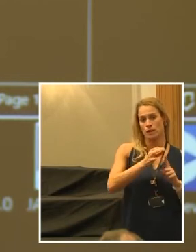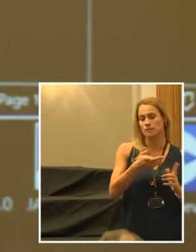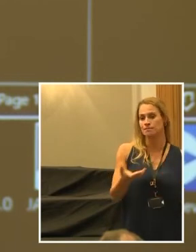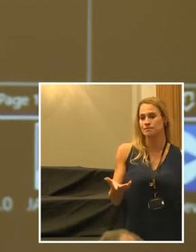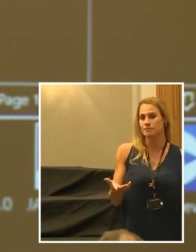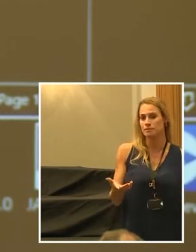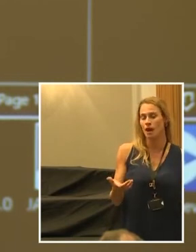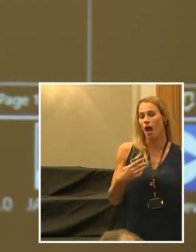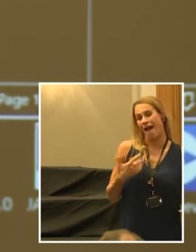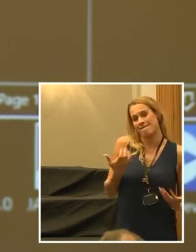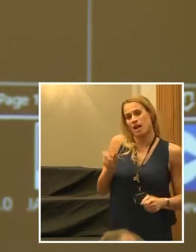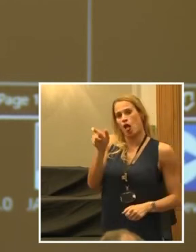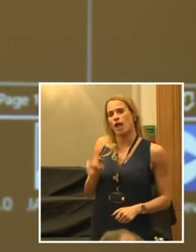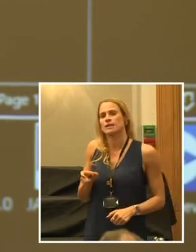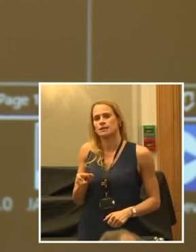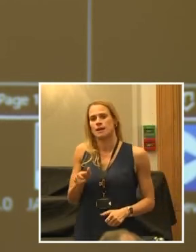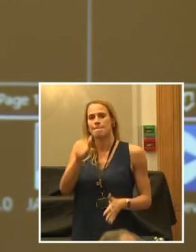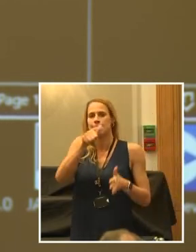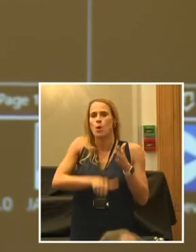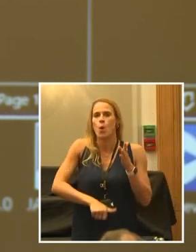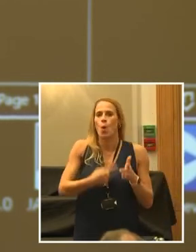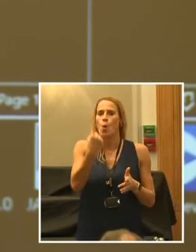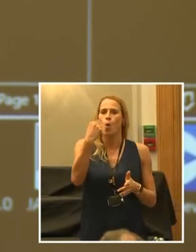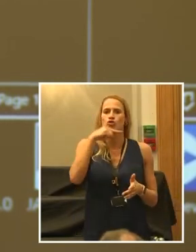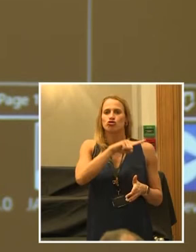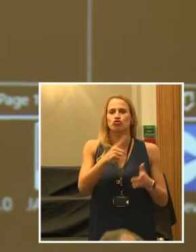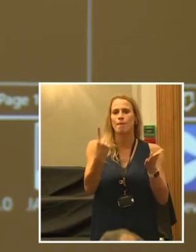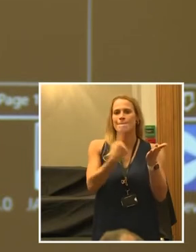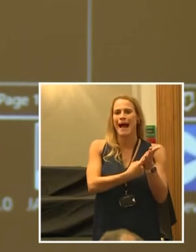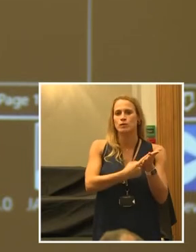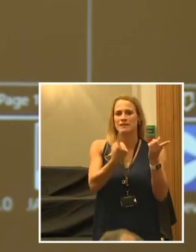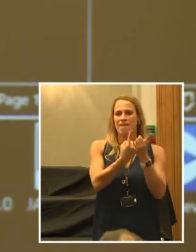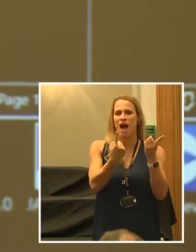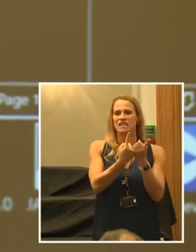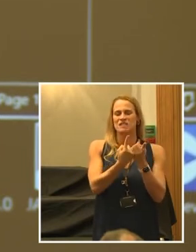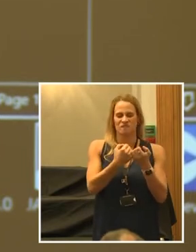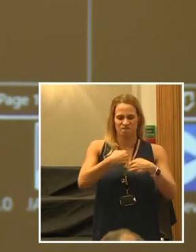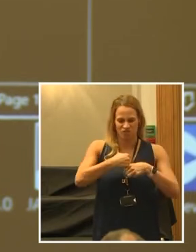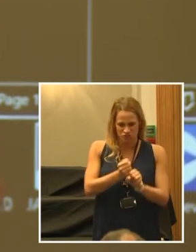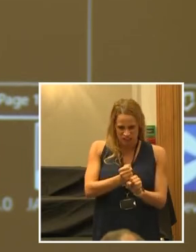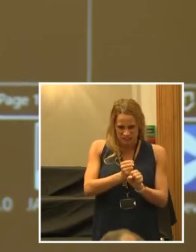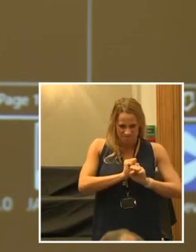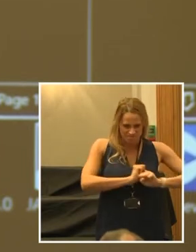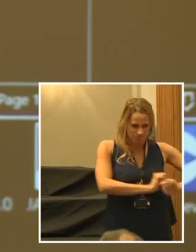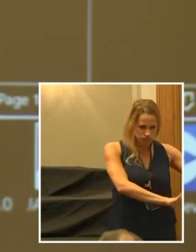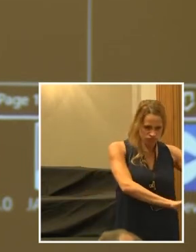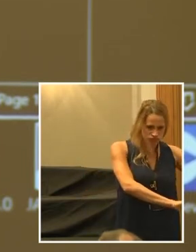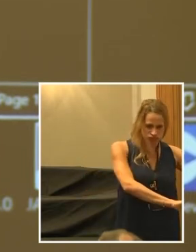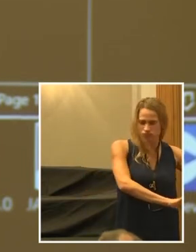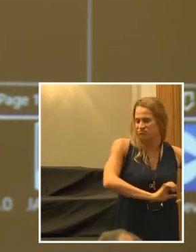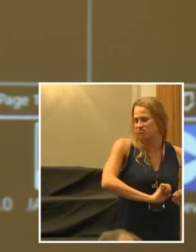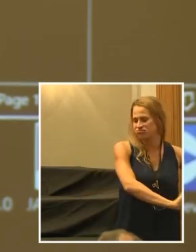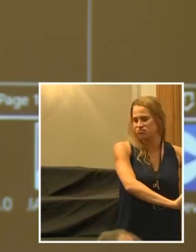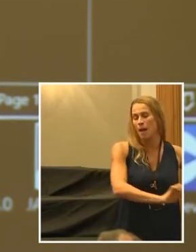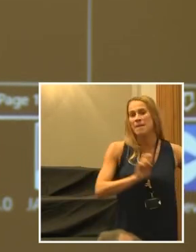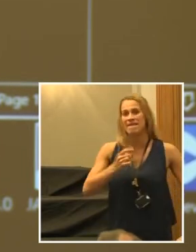£100 device, just got frustrated, put it in a drawer, and then I've had people who bought a £400 Apple device, it's changed